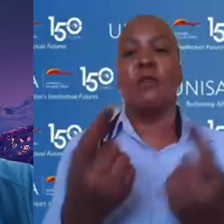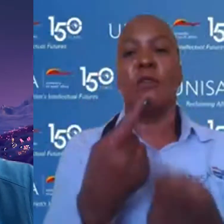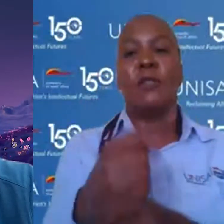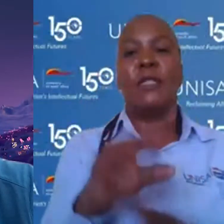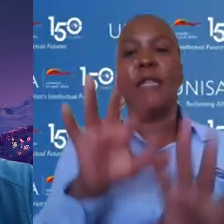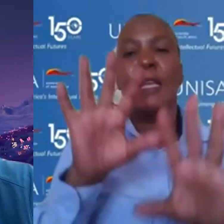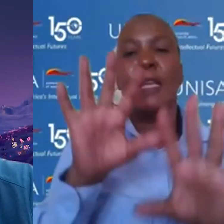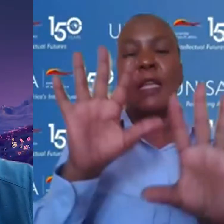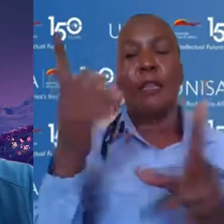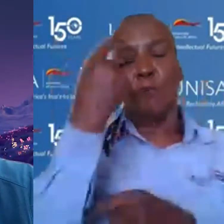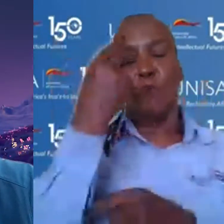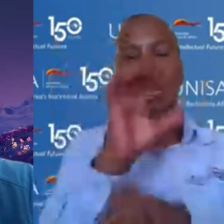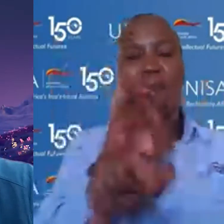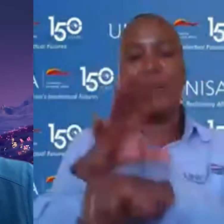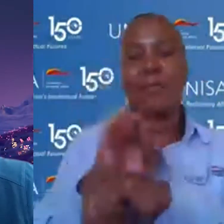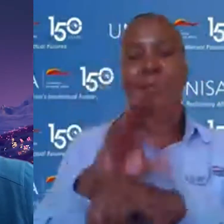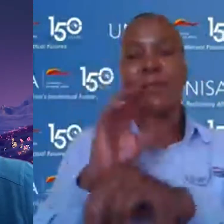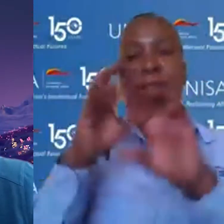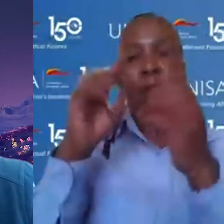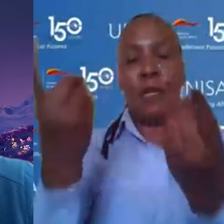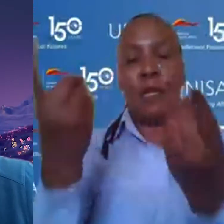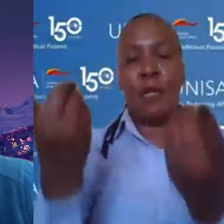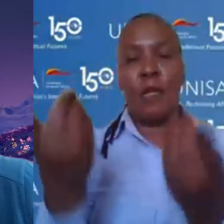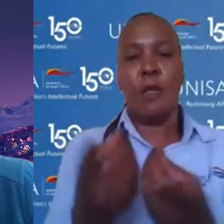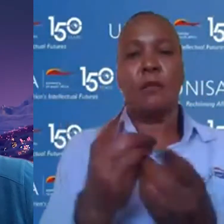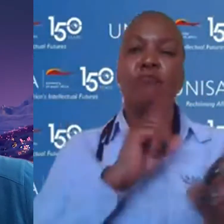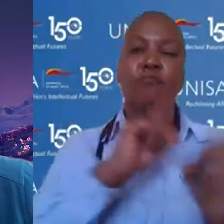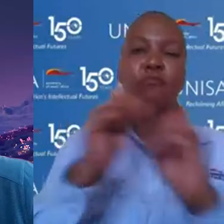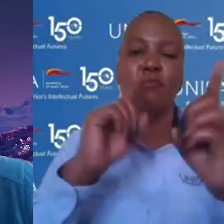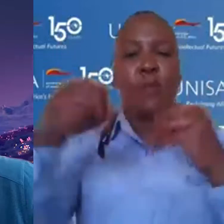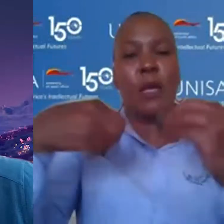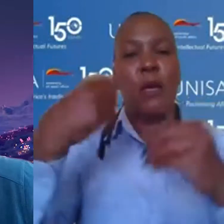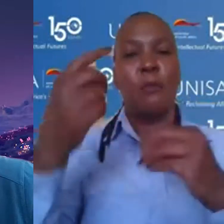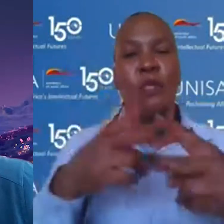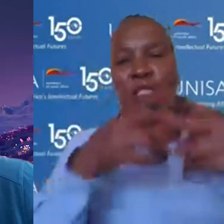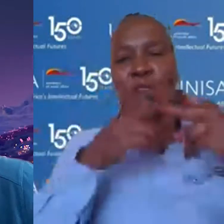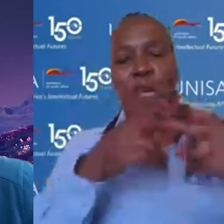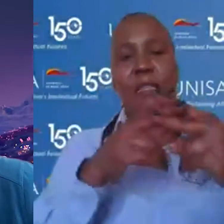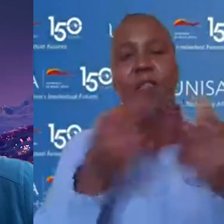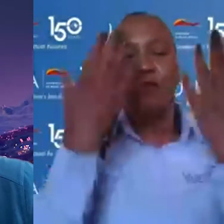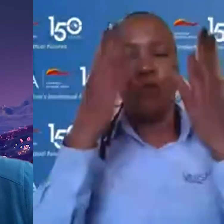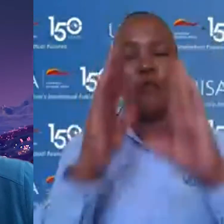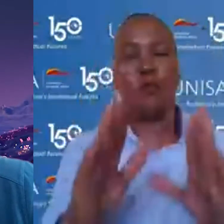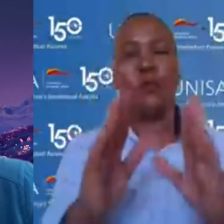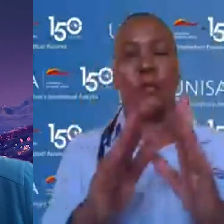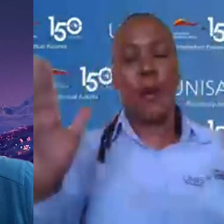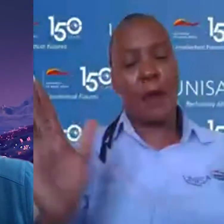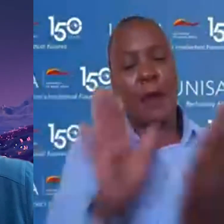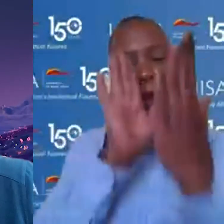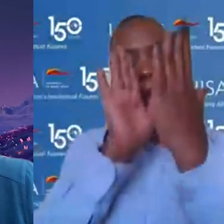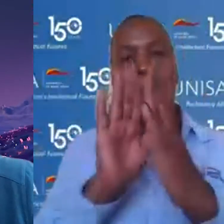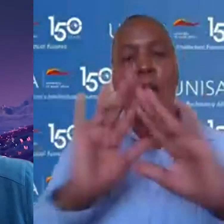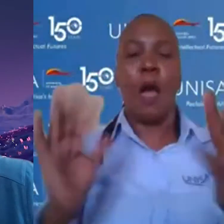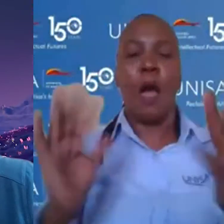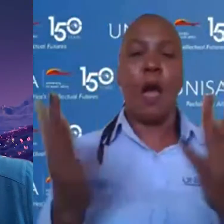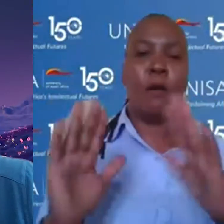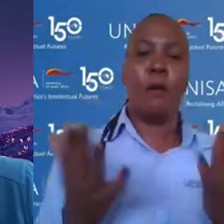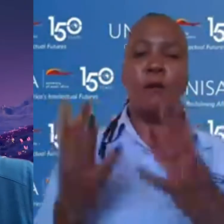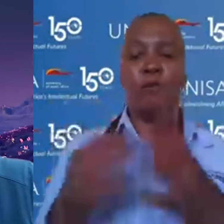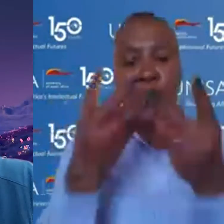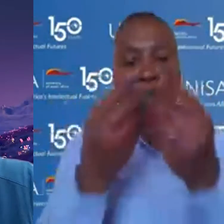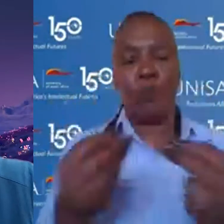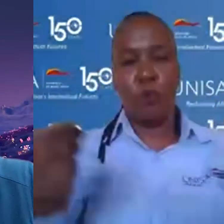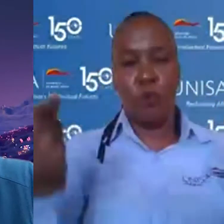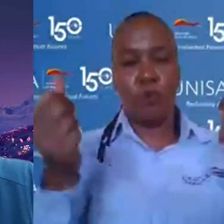session, and then just talk about difficulties that students might face and how you can find solutions around